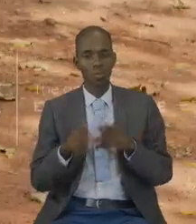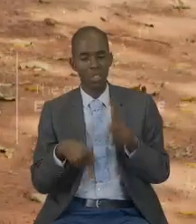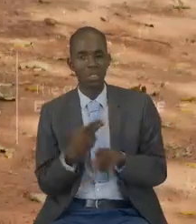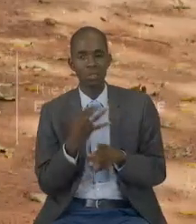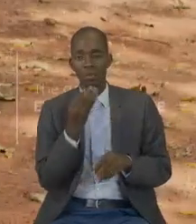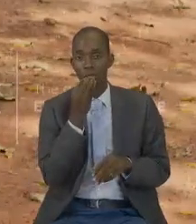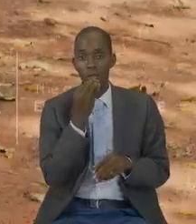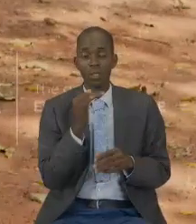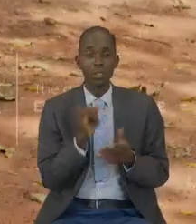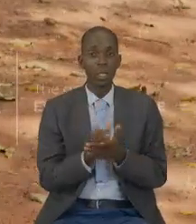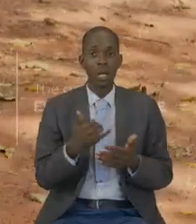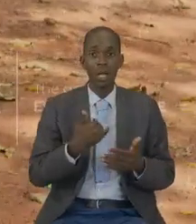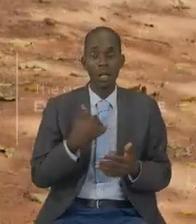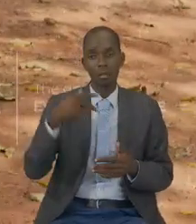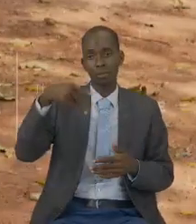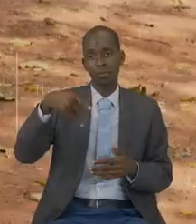peppers, food,